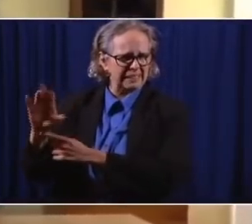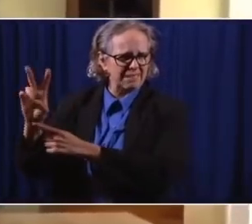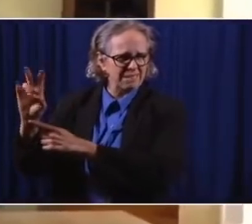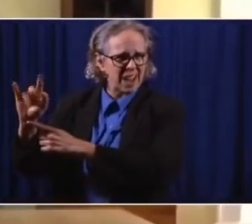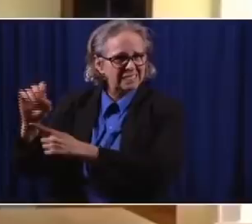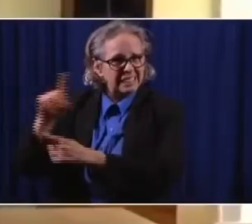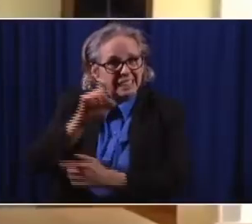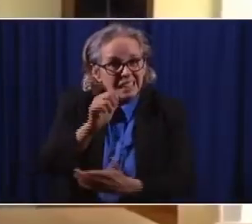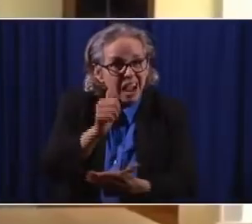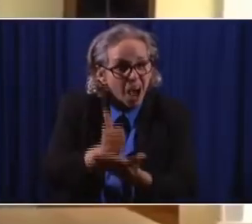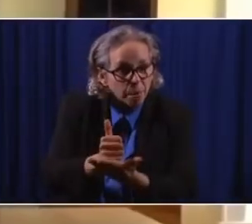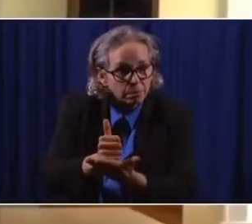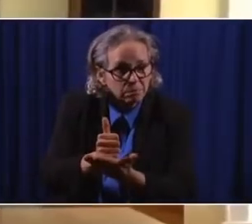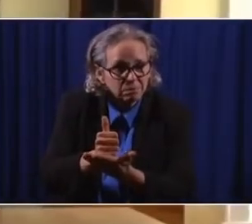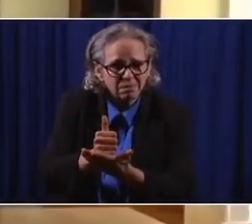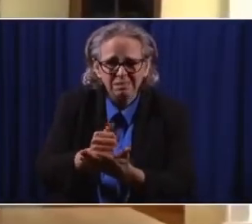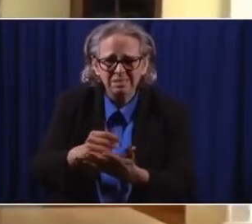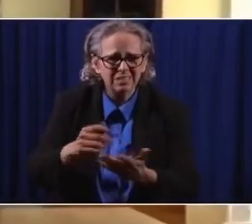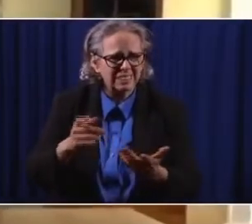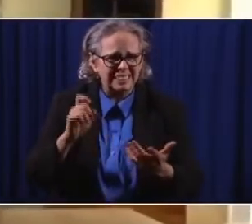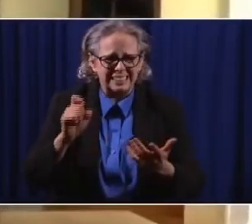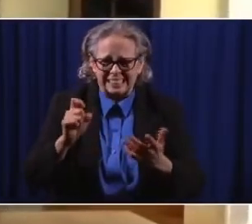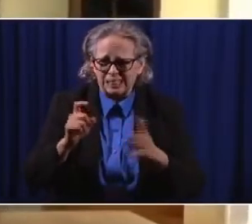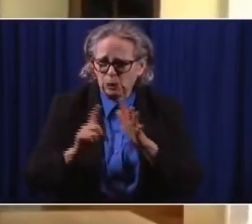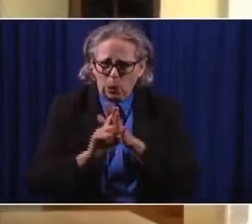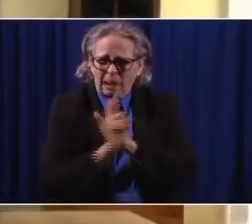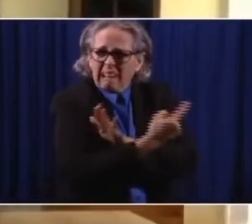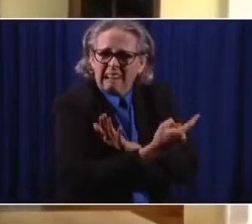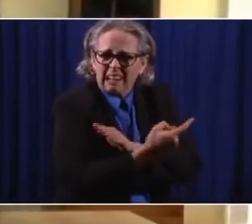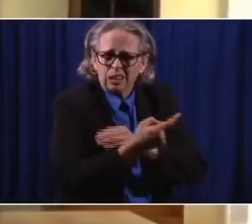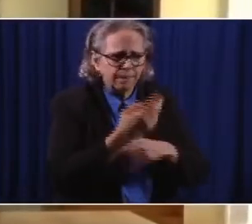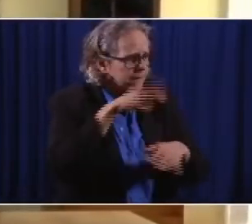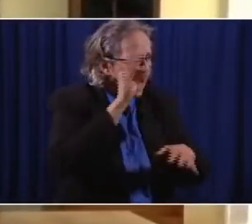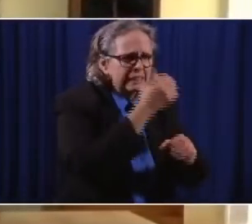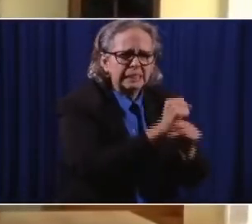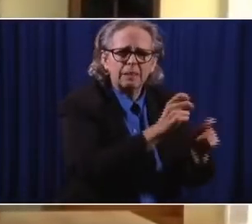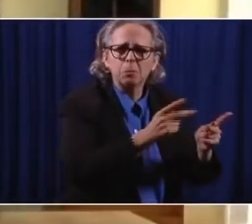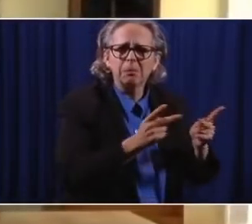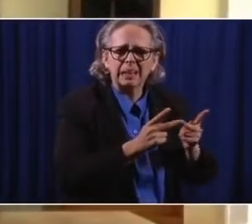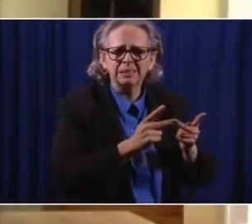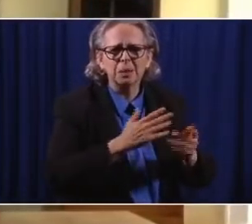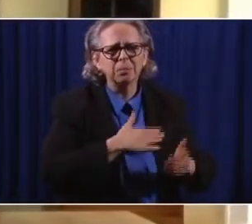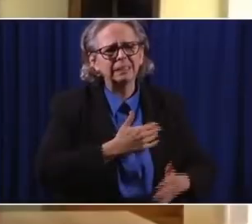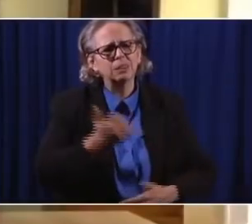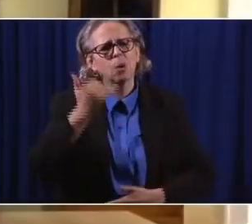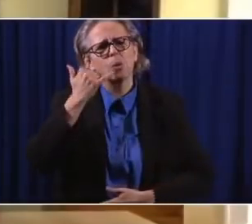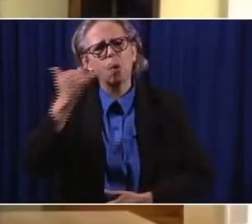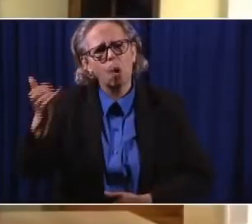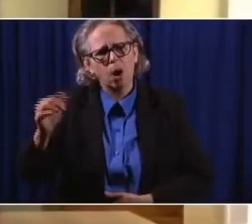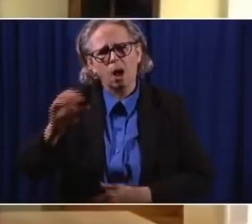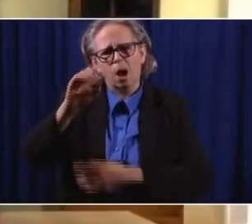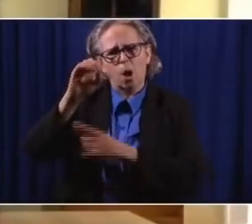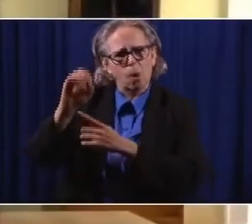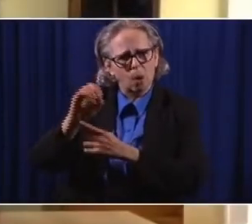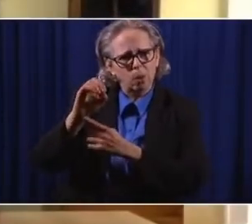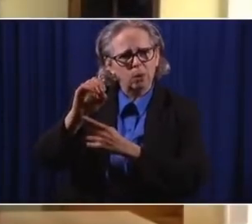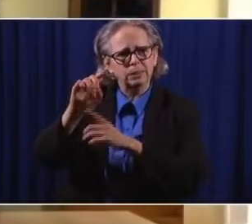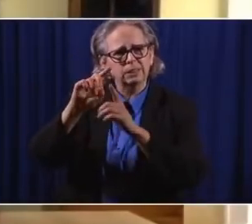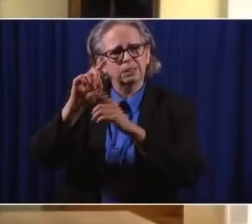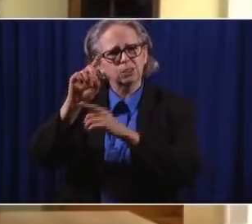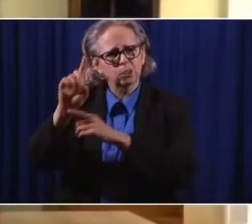to a safe place, please reach out to the Ohio Domestic Violence Network. Their number is